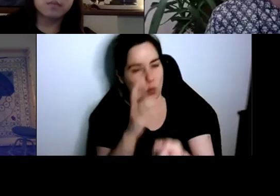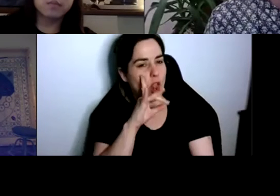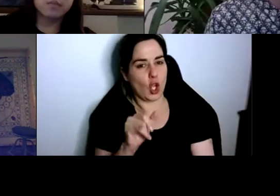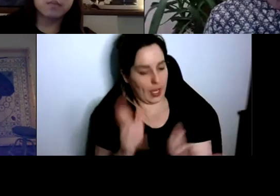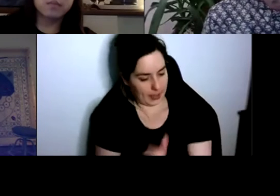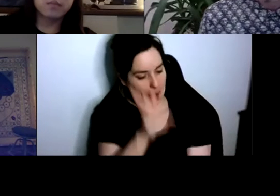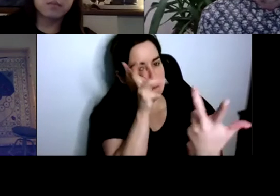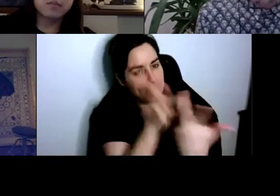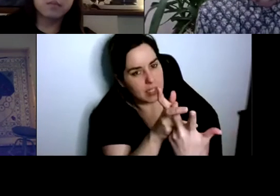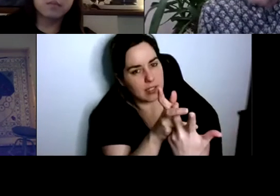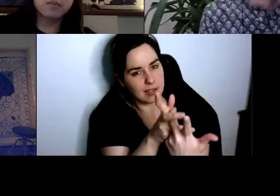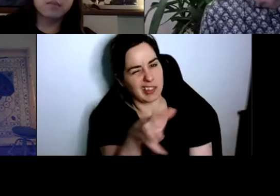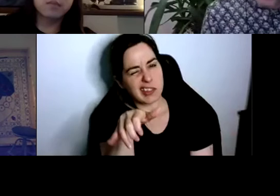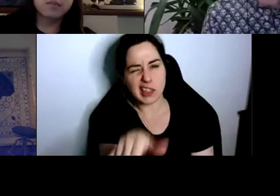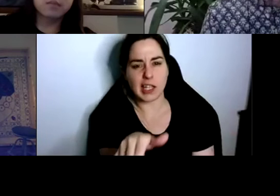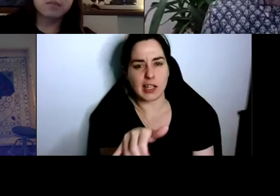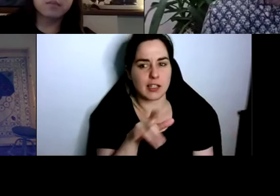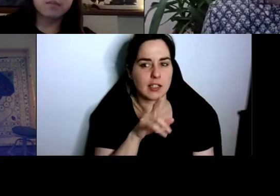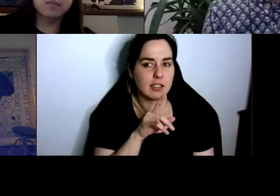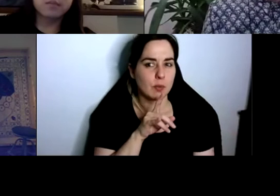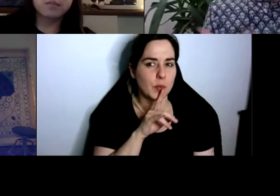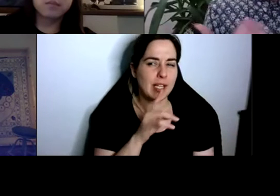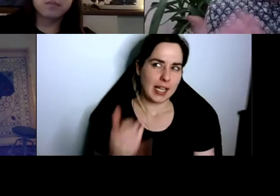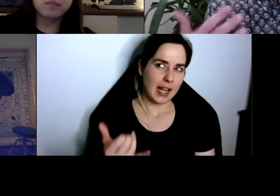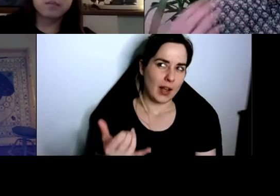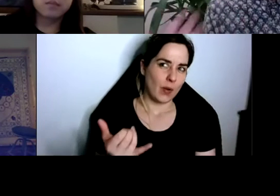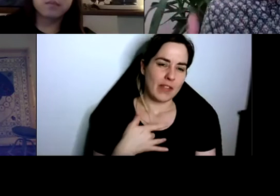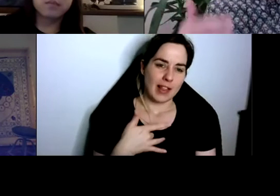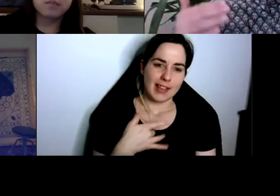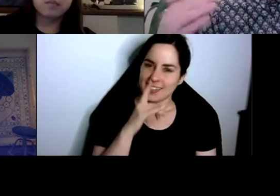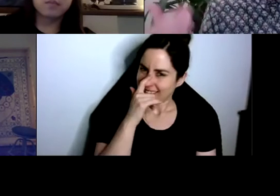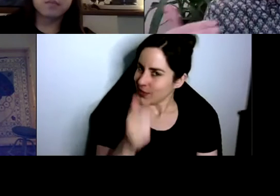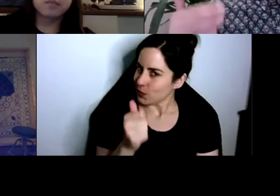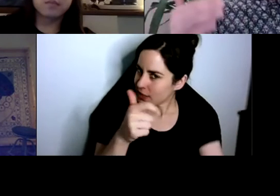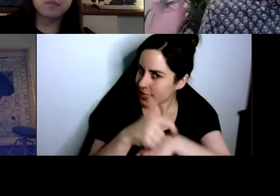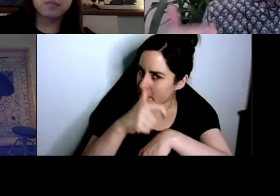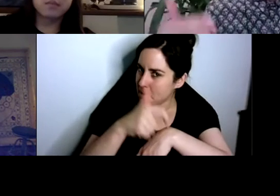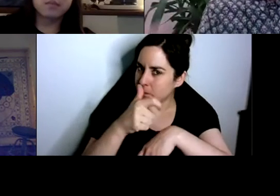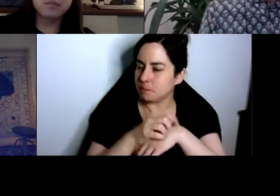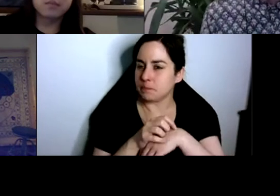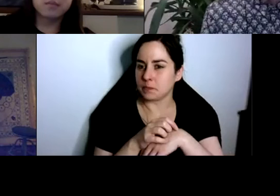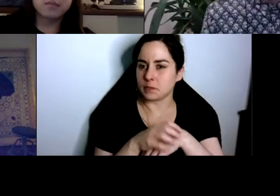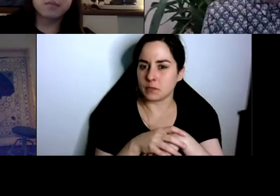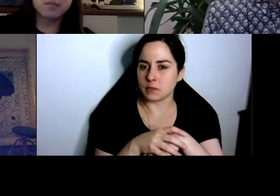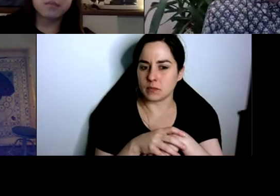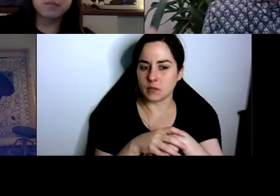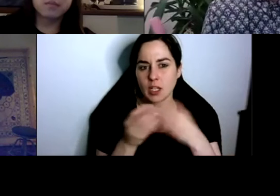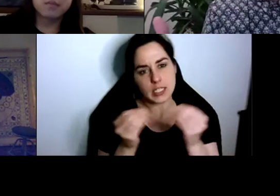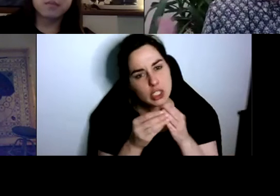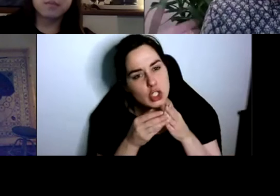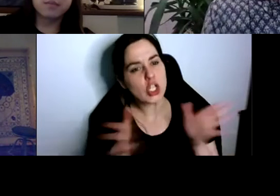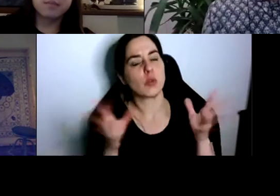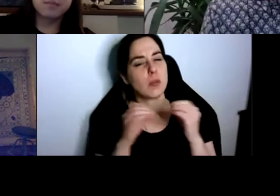yeah, I feel like we're living an interesting time where it's like I do think in general there's an attentiveness to care, right,